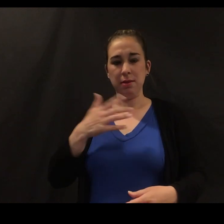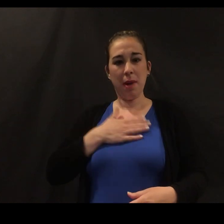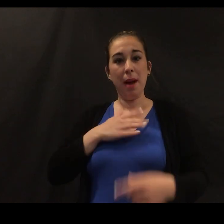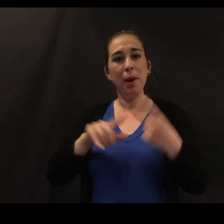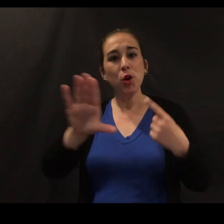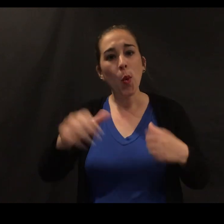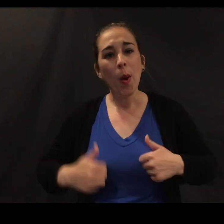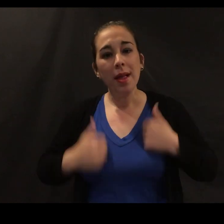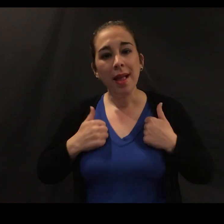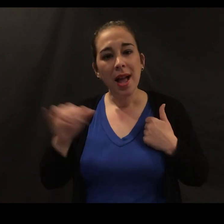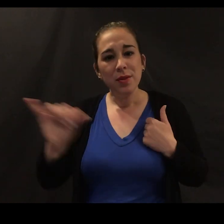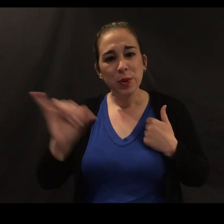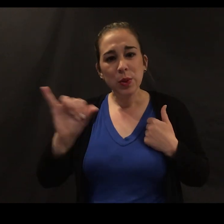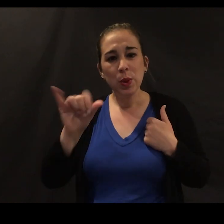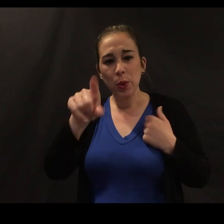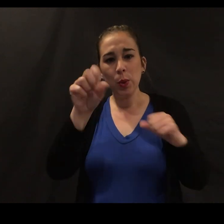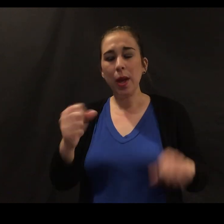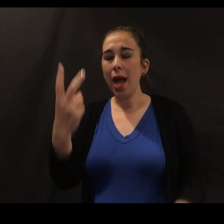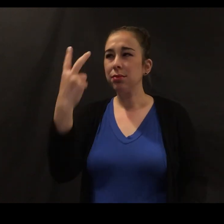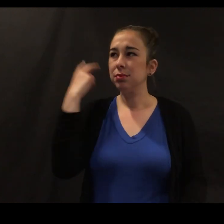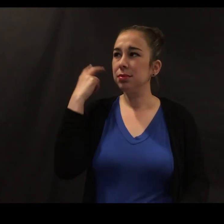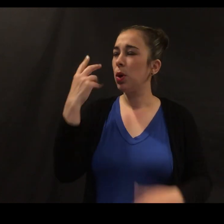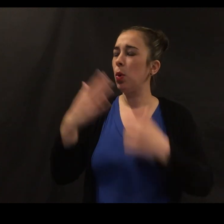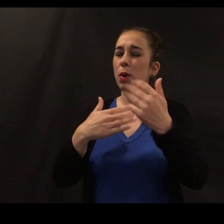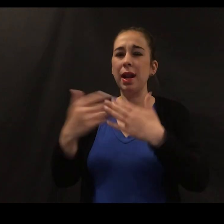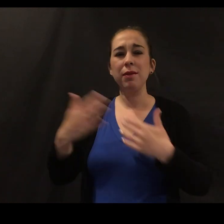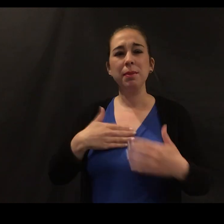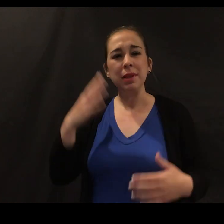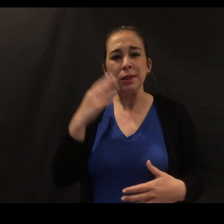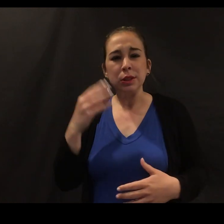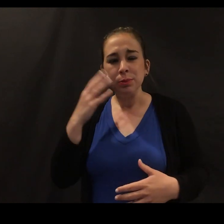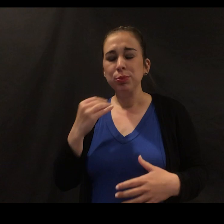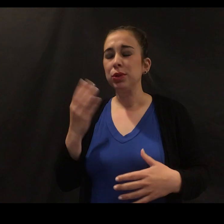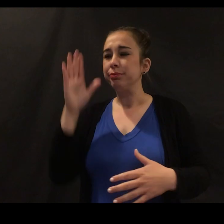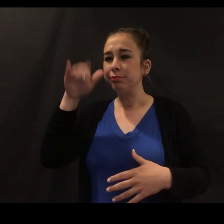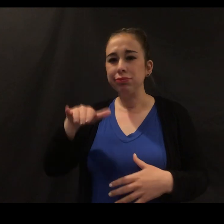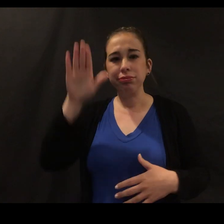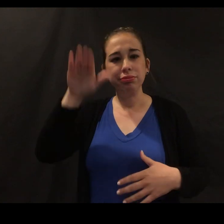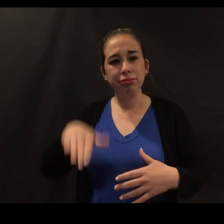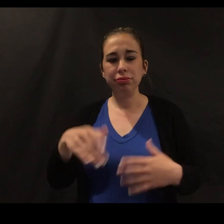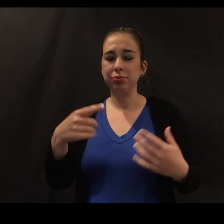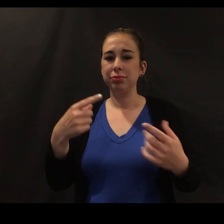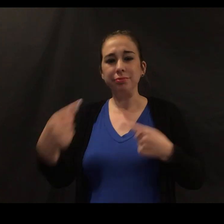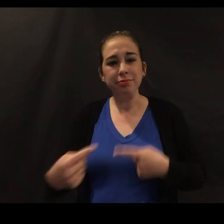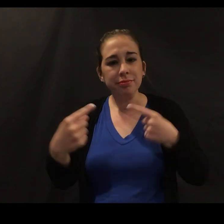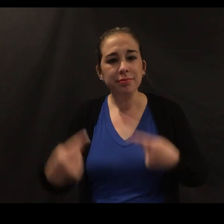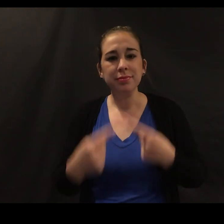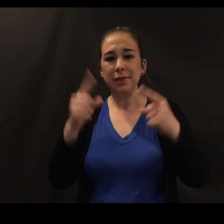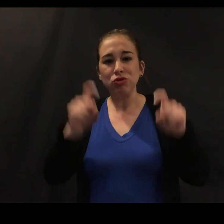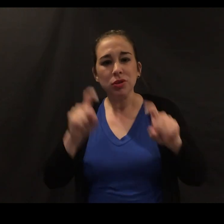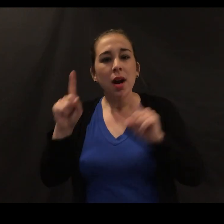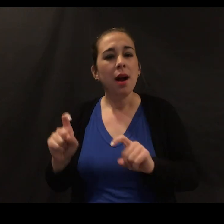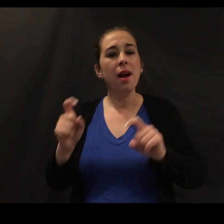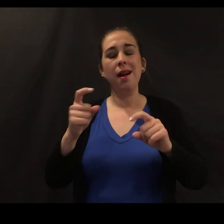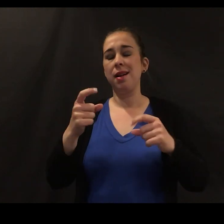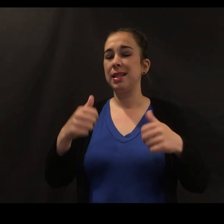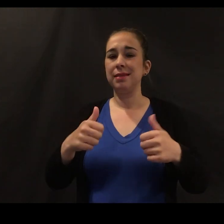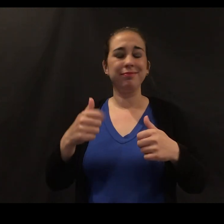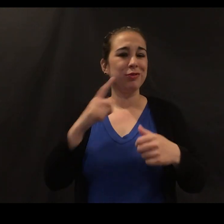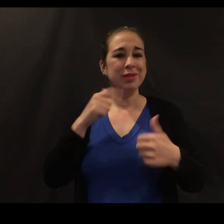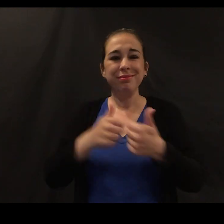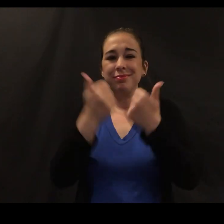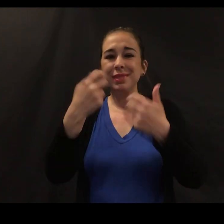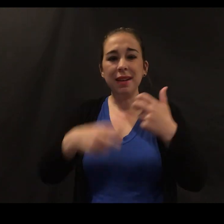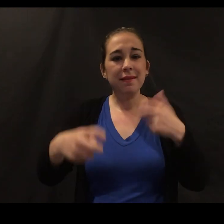today. As you look back, you can say, God, whatever I've gone through and the ups and downs, the trials, the tribulations, the moments that have been difficult, the moments that have been